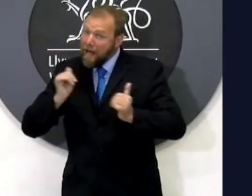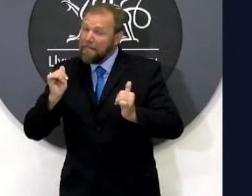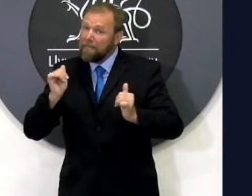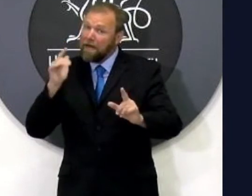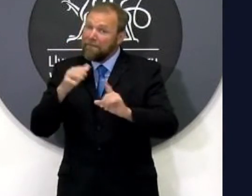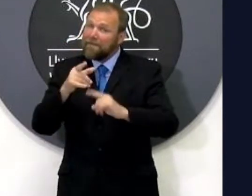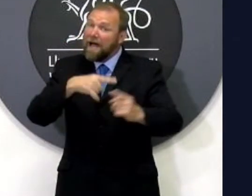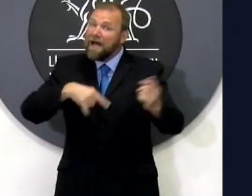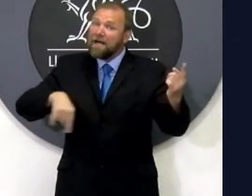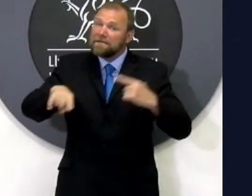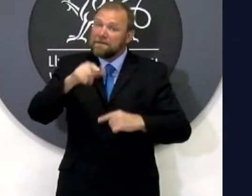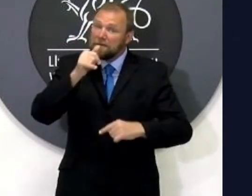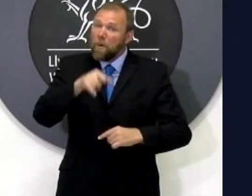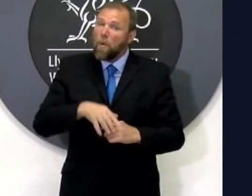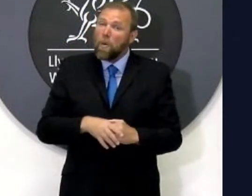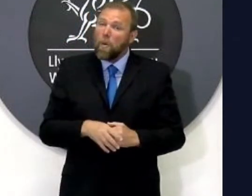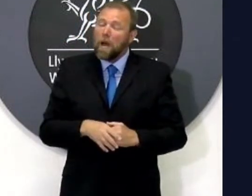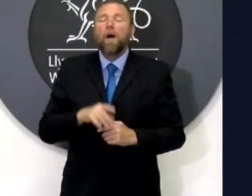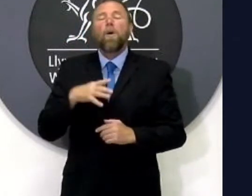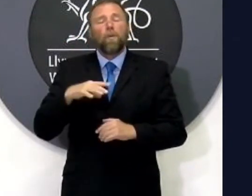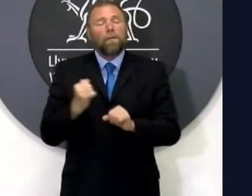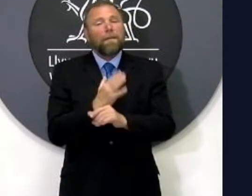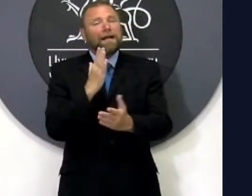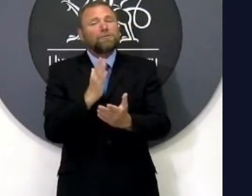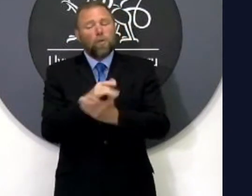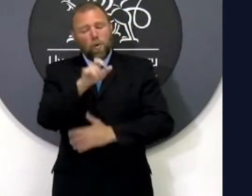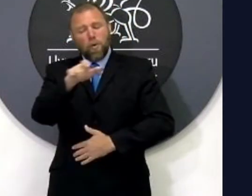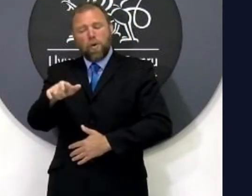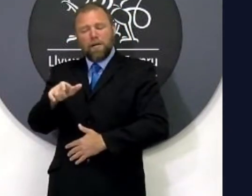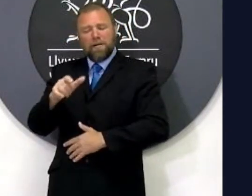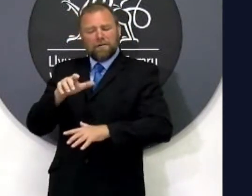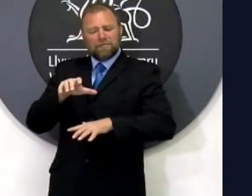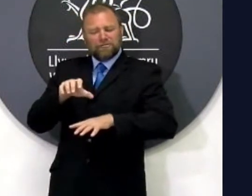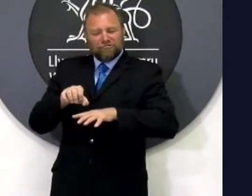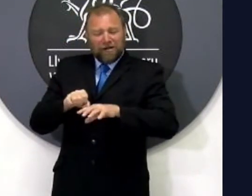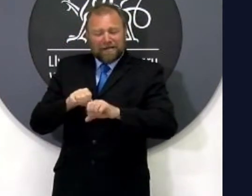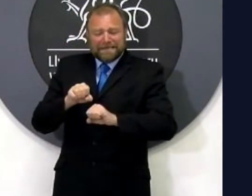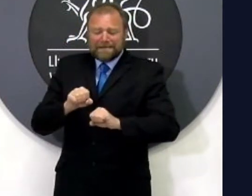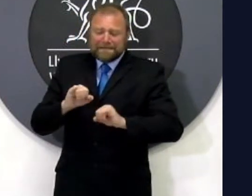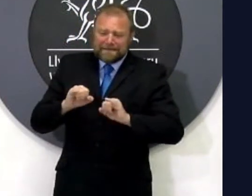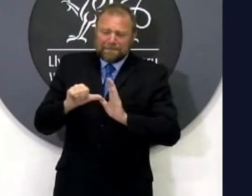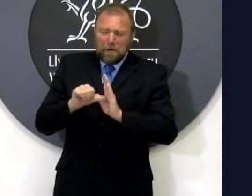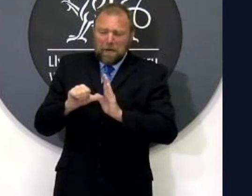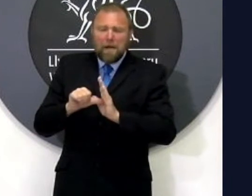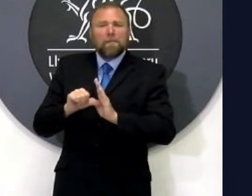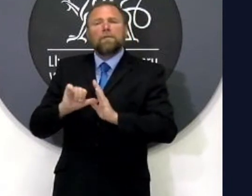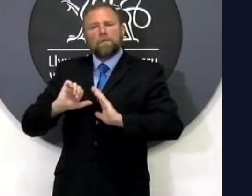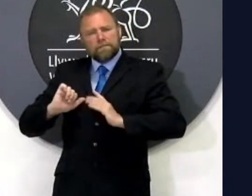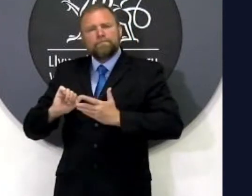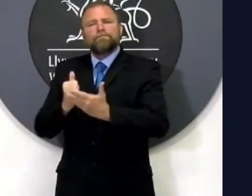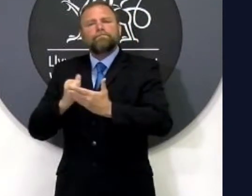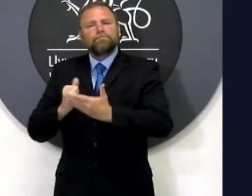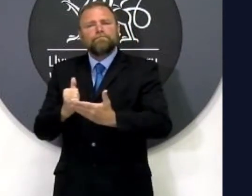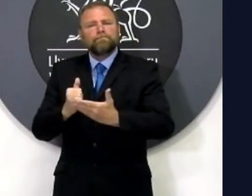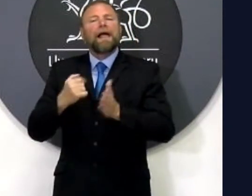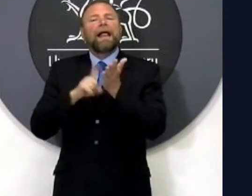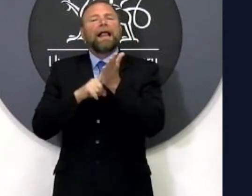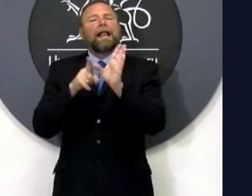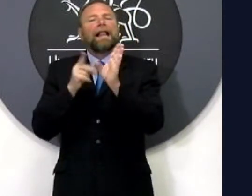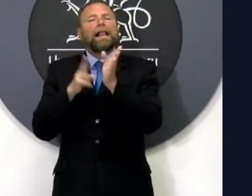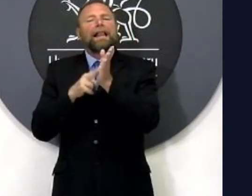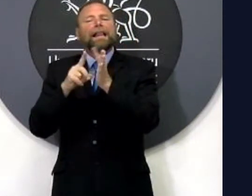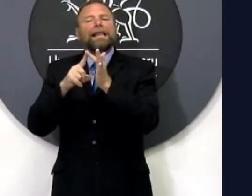I'll ensure that people who are struggling get the support they need when they need it. And I'm delighted that my colleague Lynn Neagle has